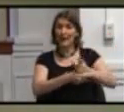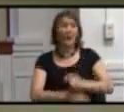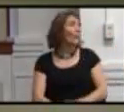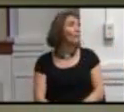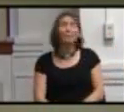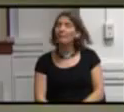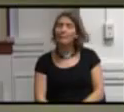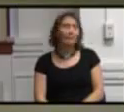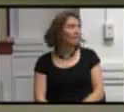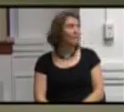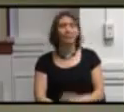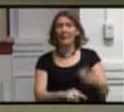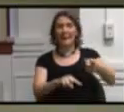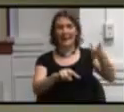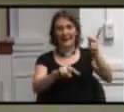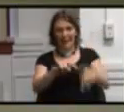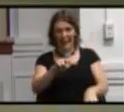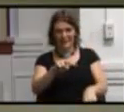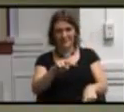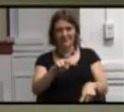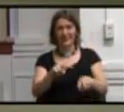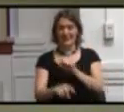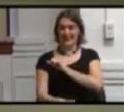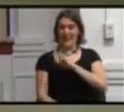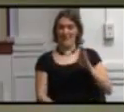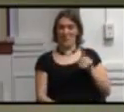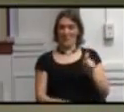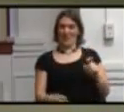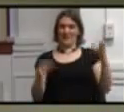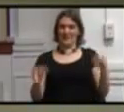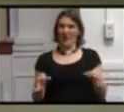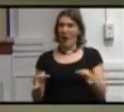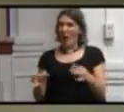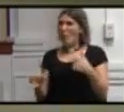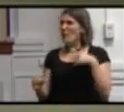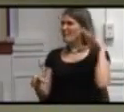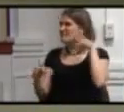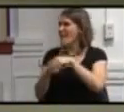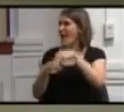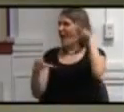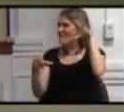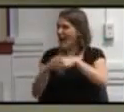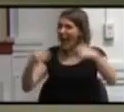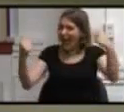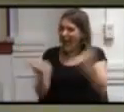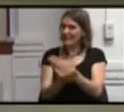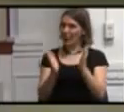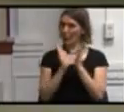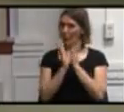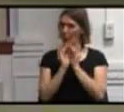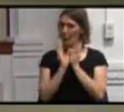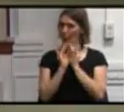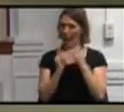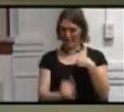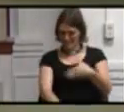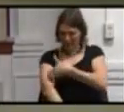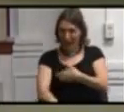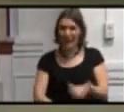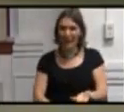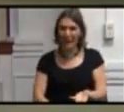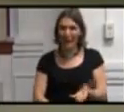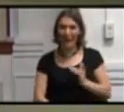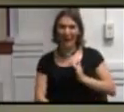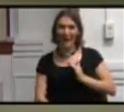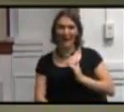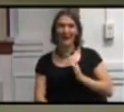case? Nope. Really? Nope. It is the select board. We got our fingers that has in the authority. One of the powers that has the specific want, authority to identify